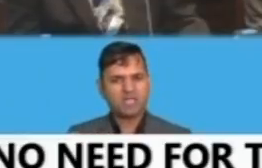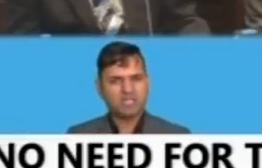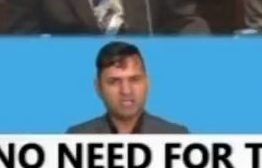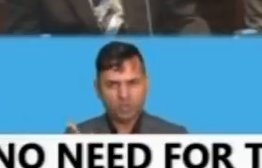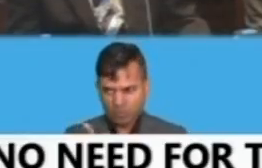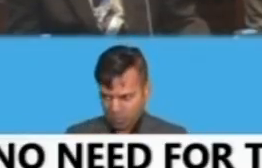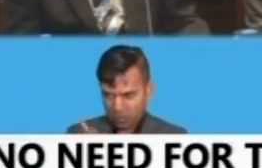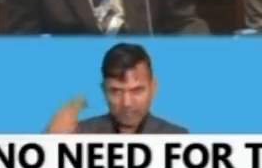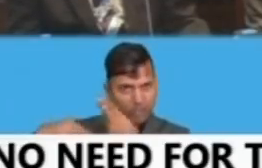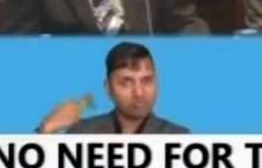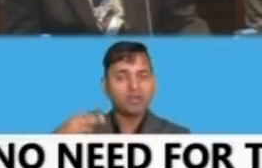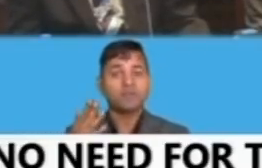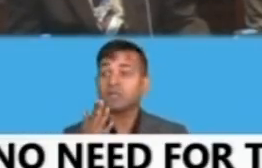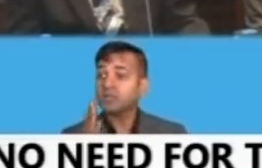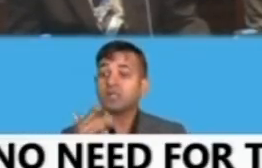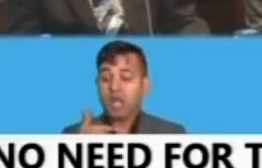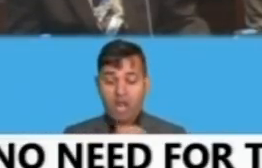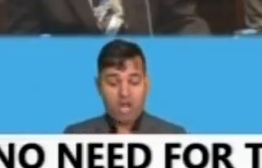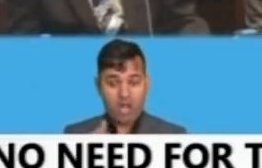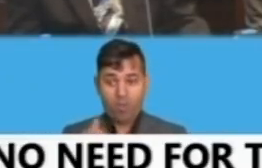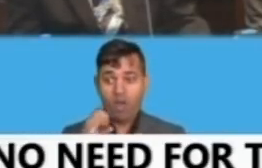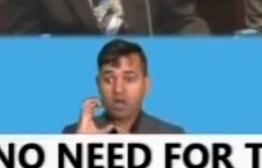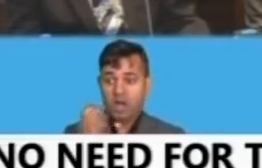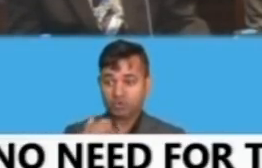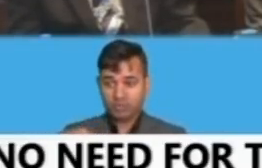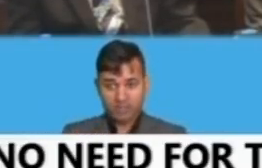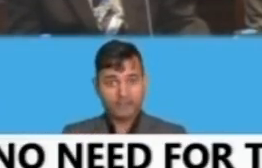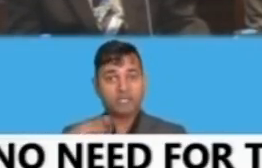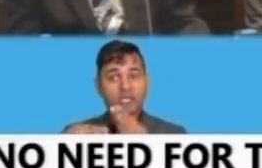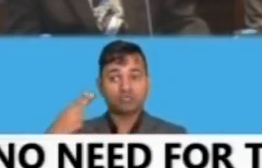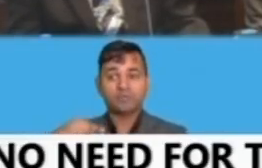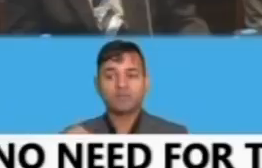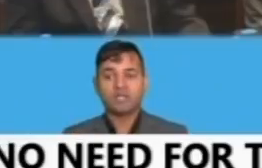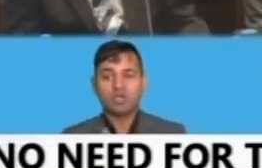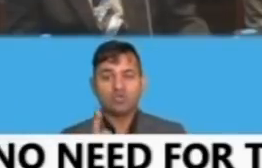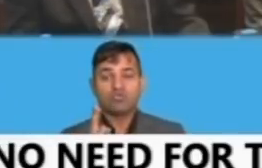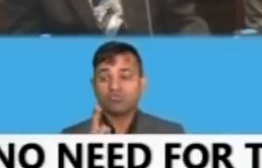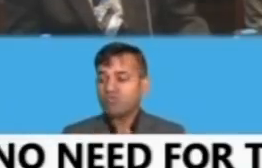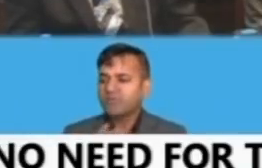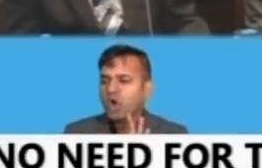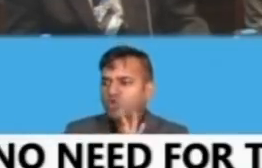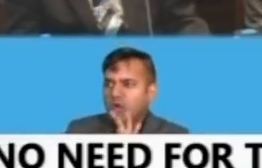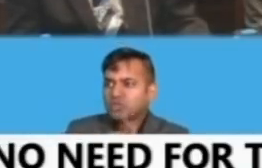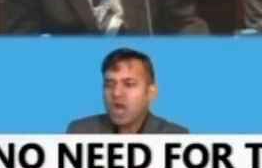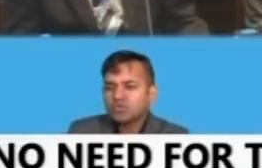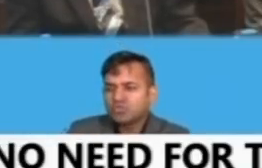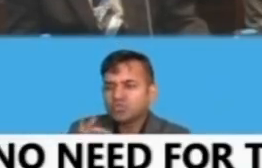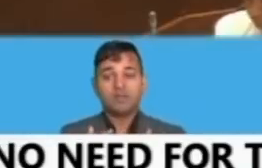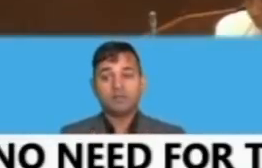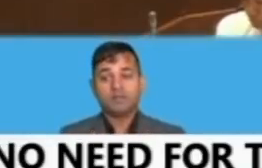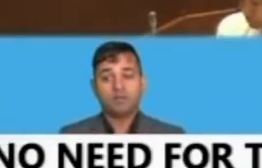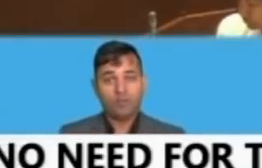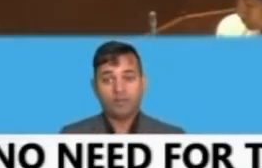our country. They ask about truth and reconciliation while they themselves live in denial of the truth.